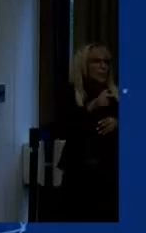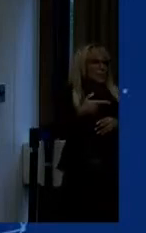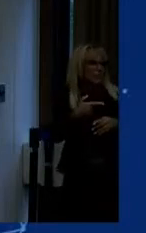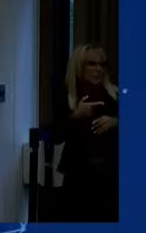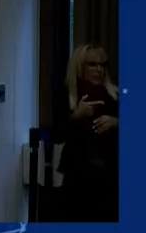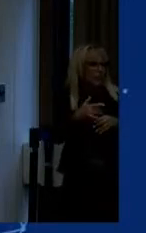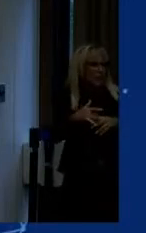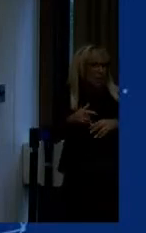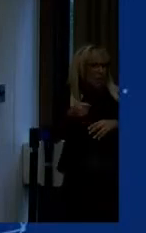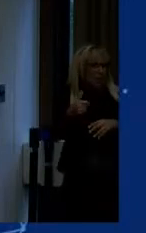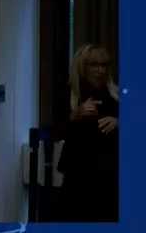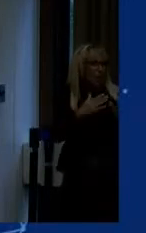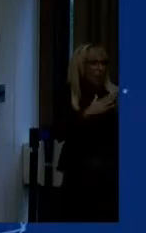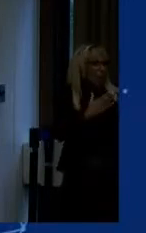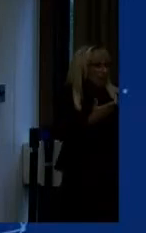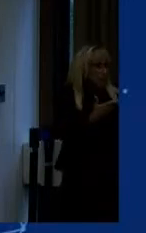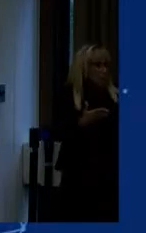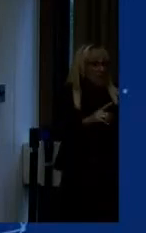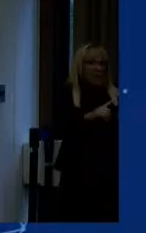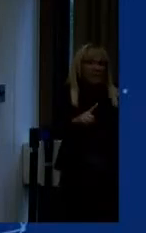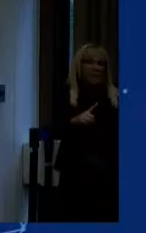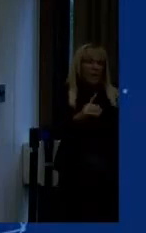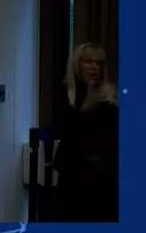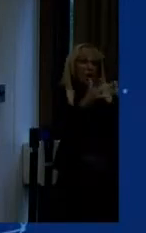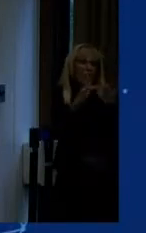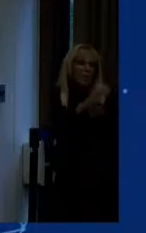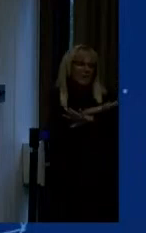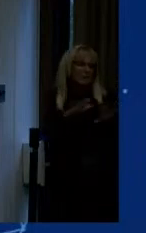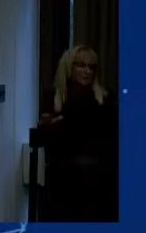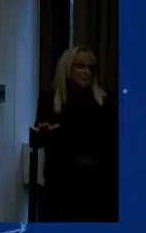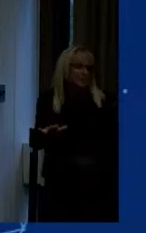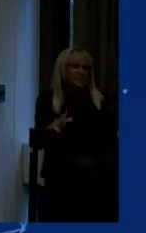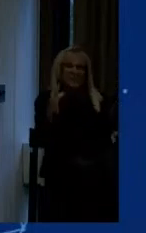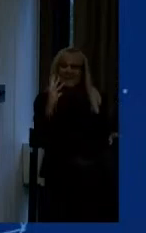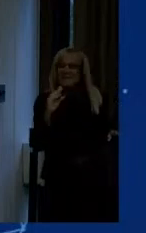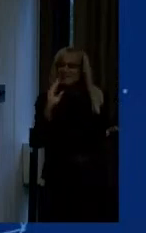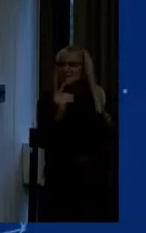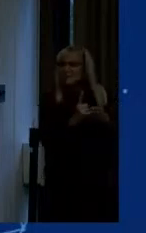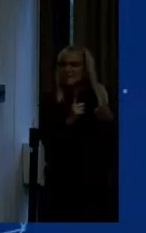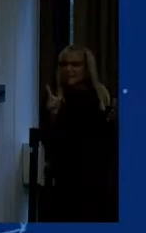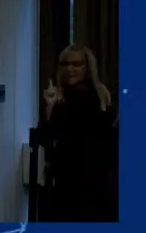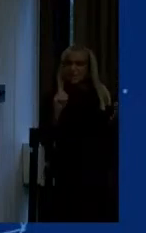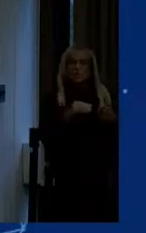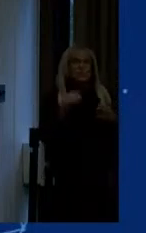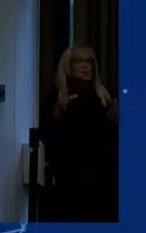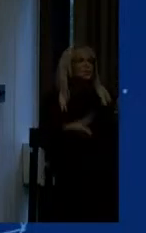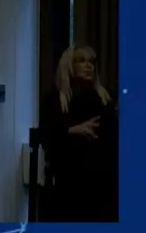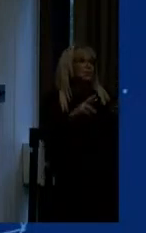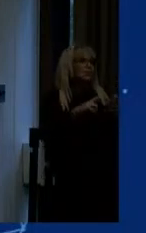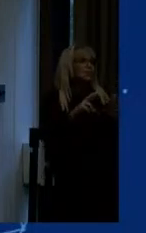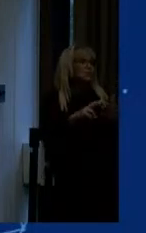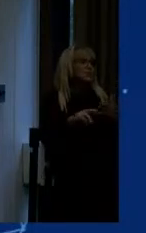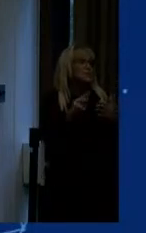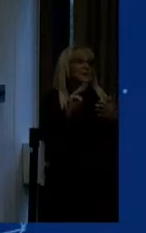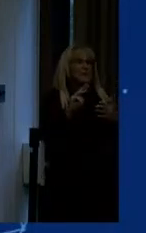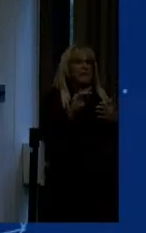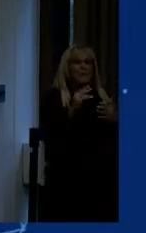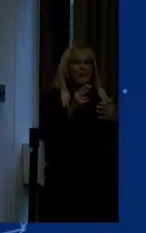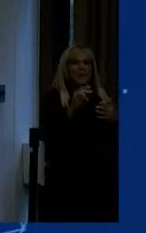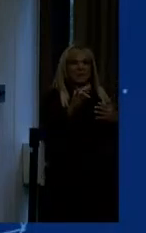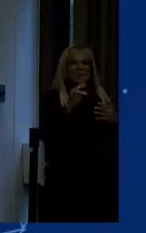book sources. However, it is not reliable for online sources. So I just experienced this last week with a student researching Michael Jackson's influence